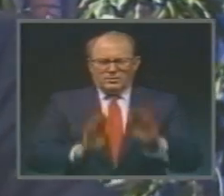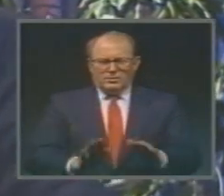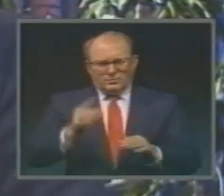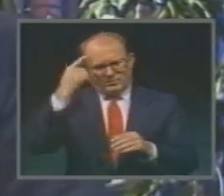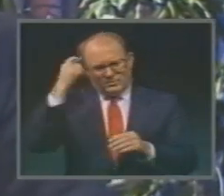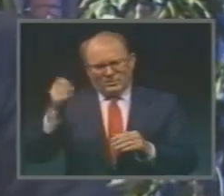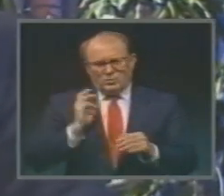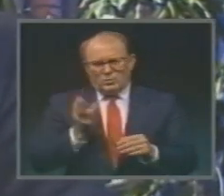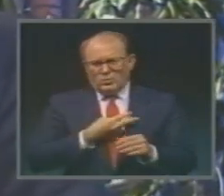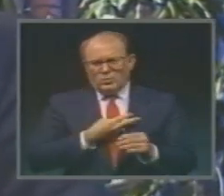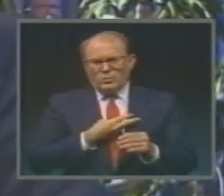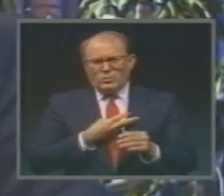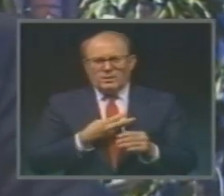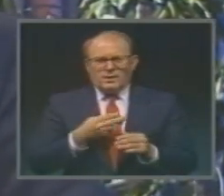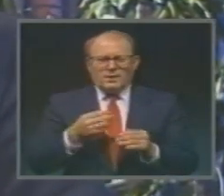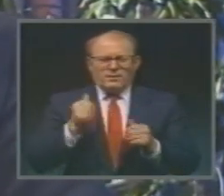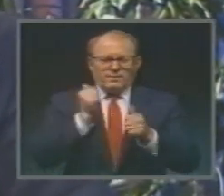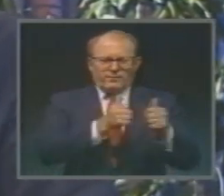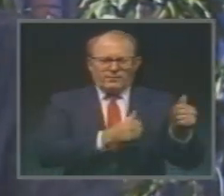and living Savior."